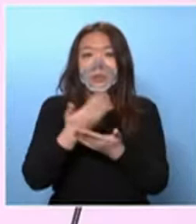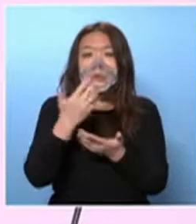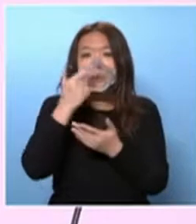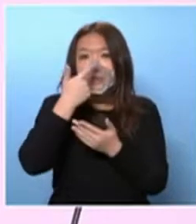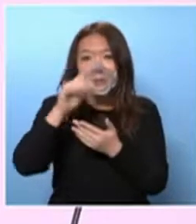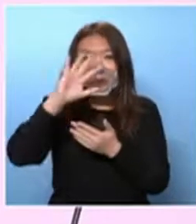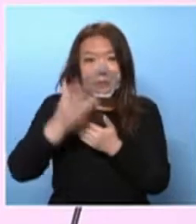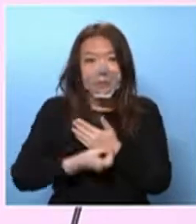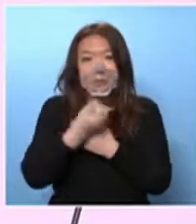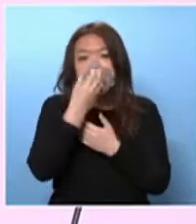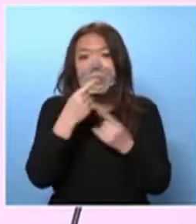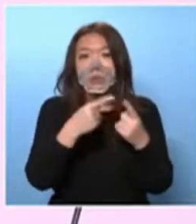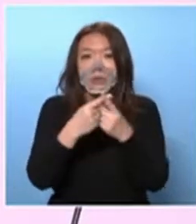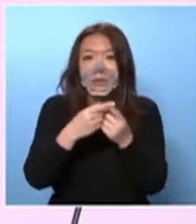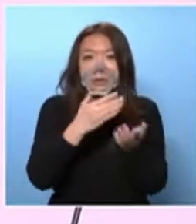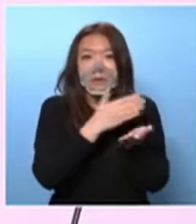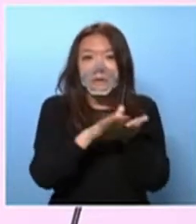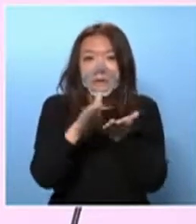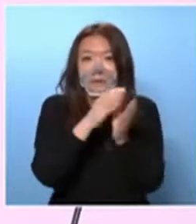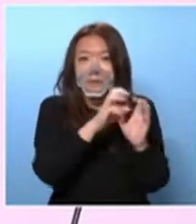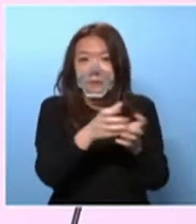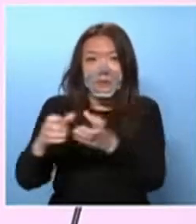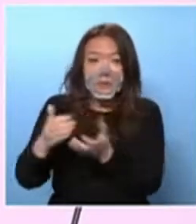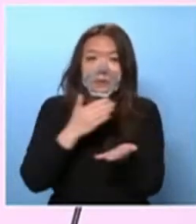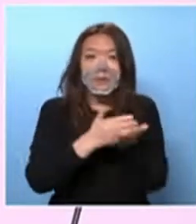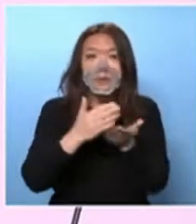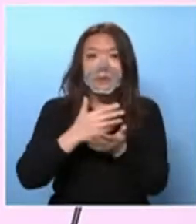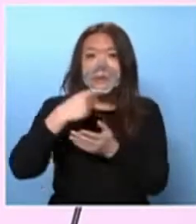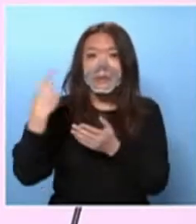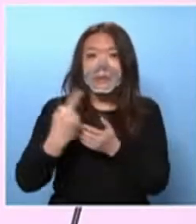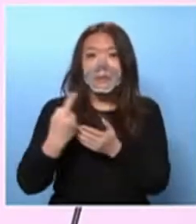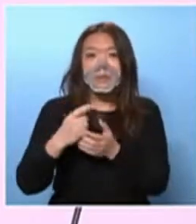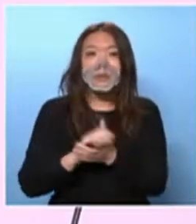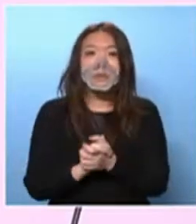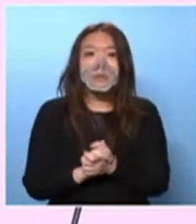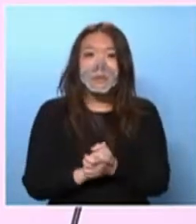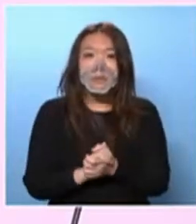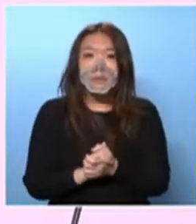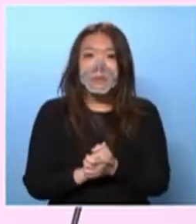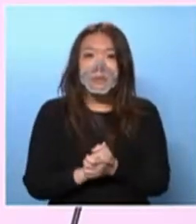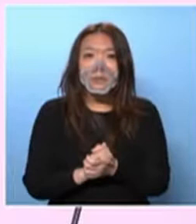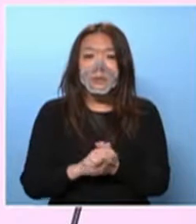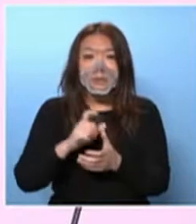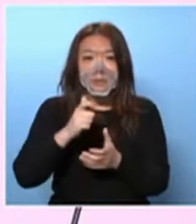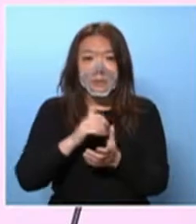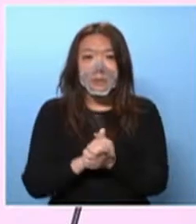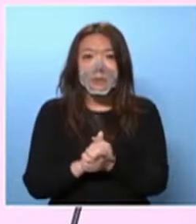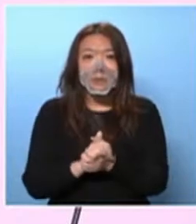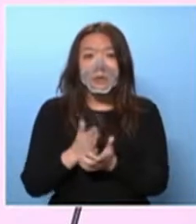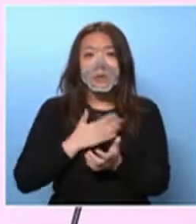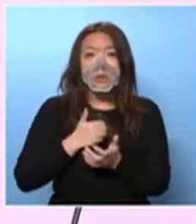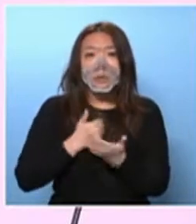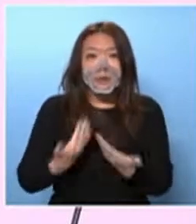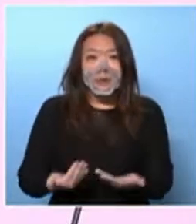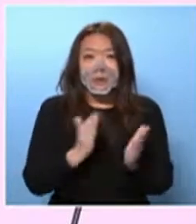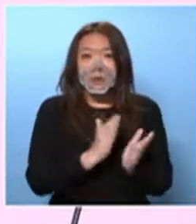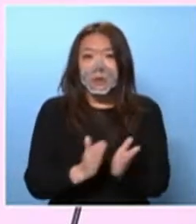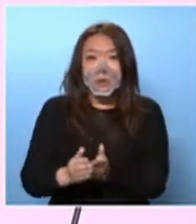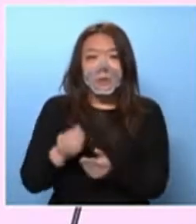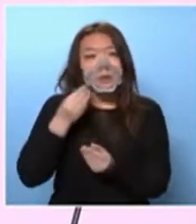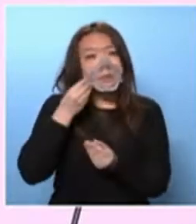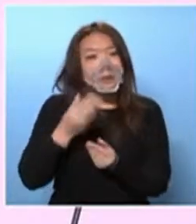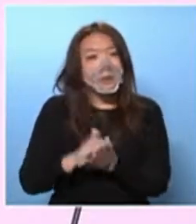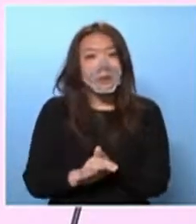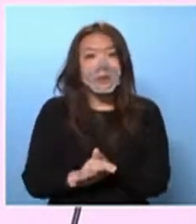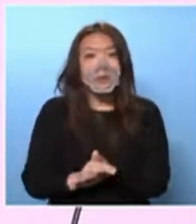each eligible Hong Kong permanent resident and new arrival aged 18 or above through suitable stored value facilities.